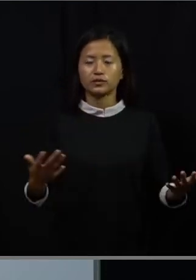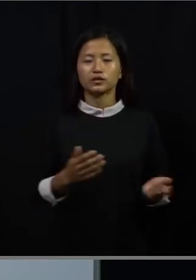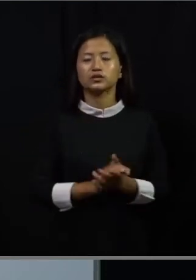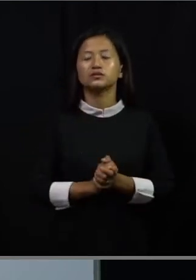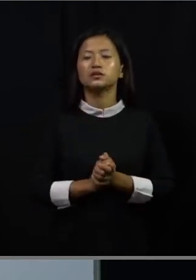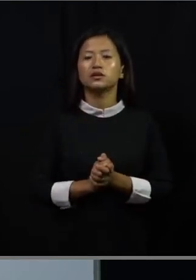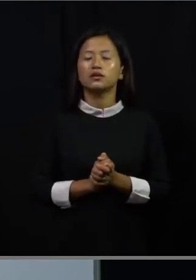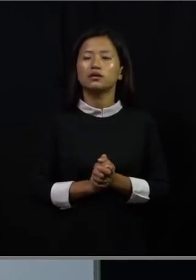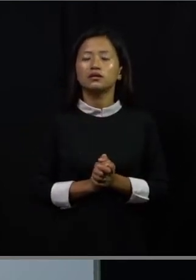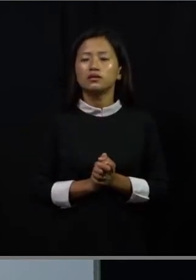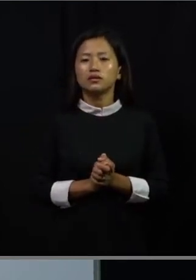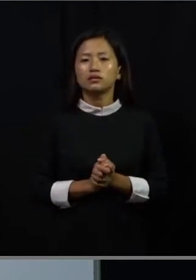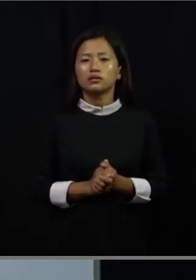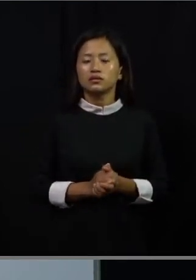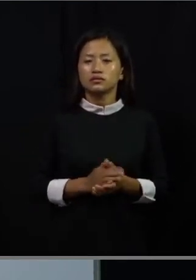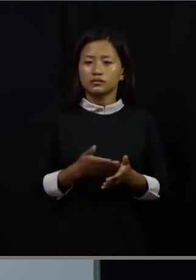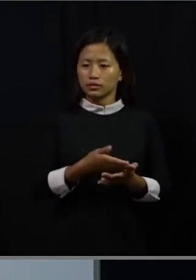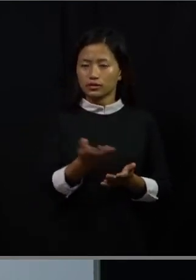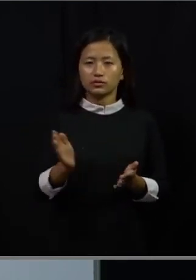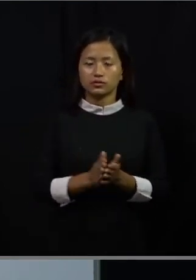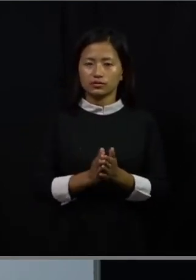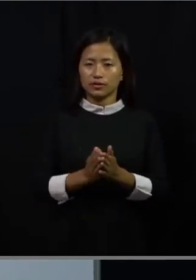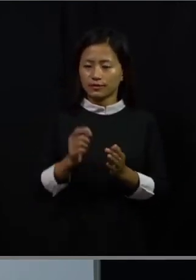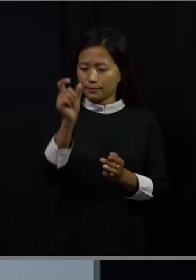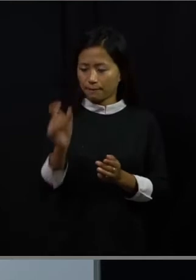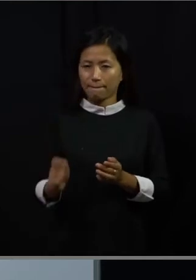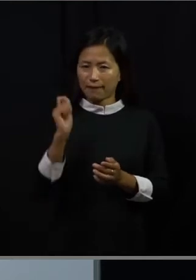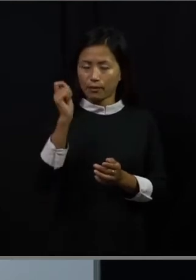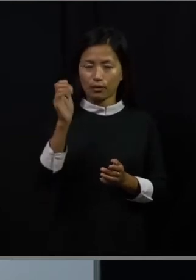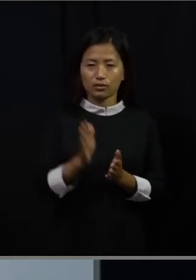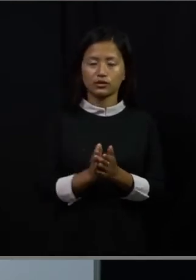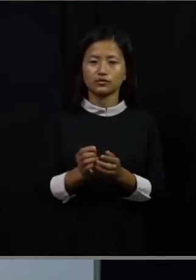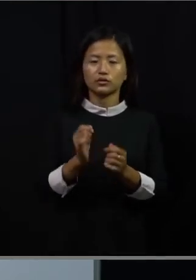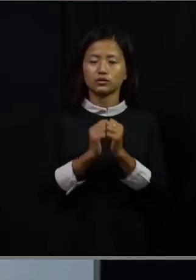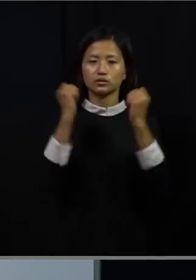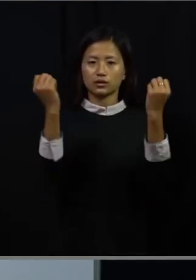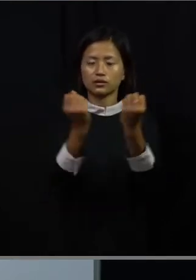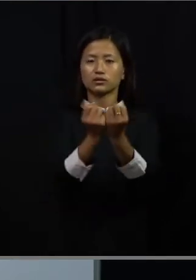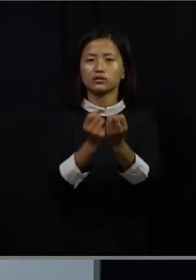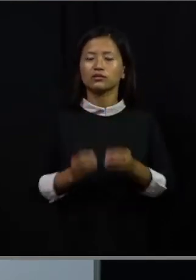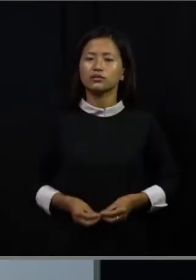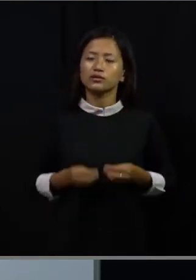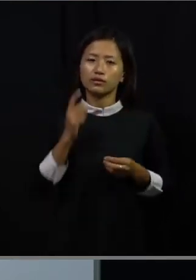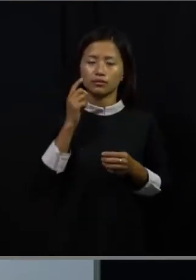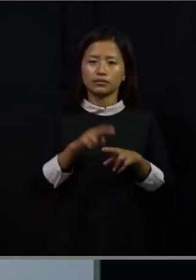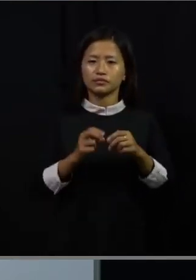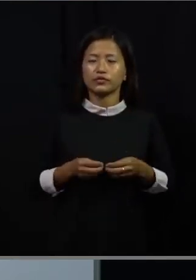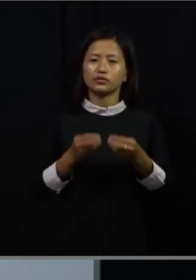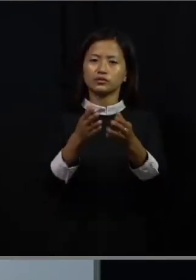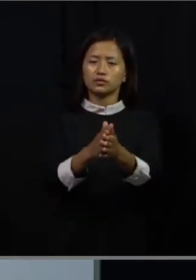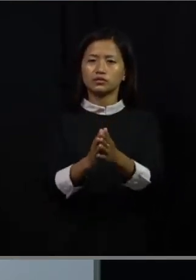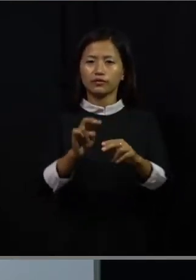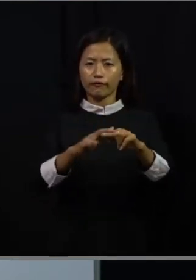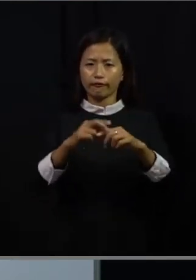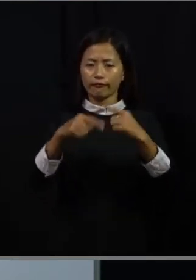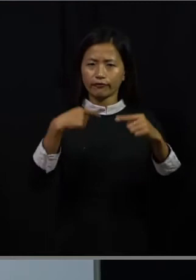of the mass of production, okay, there is a division of labor in the society. For example, you know, if you are producing something in a factory,